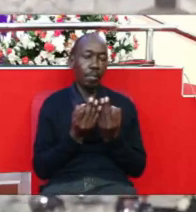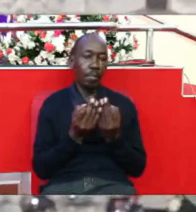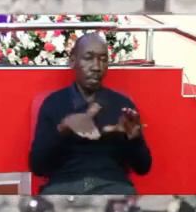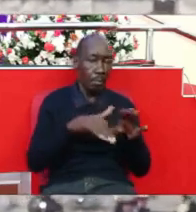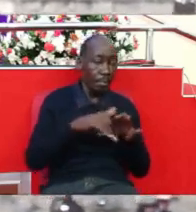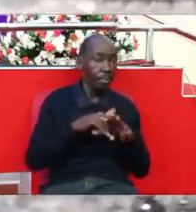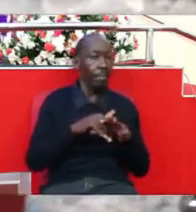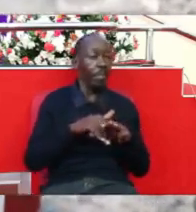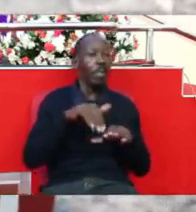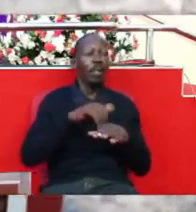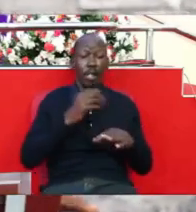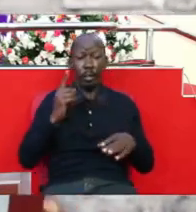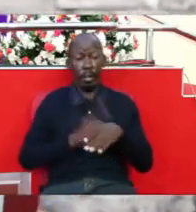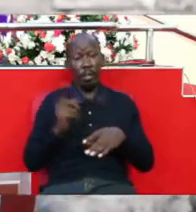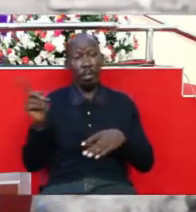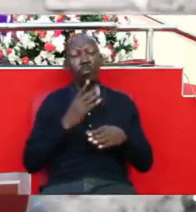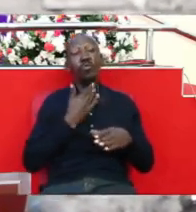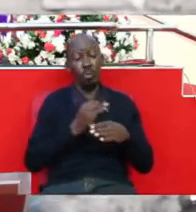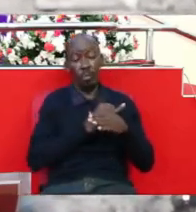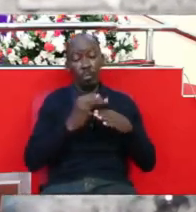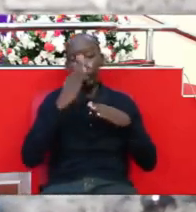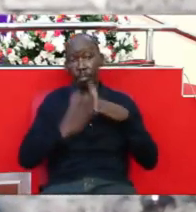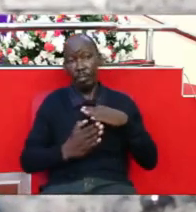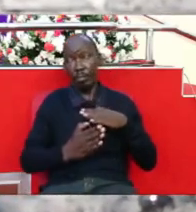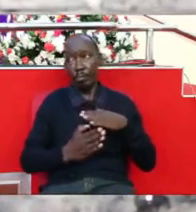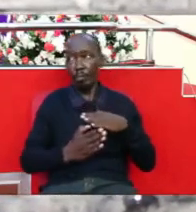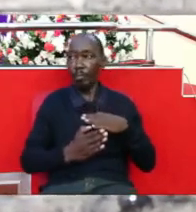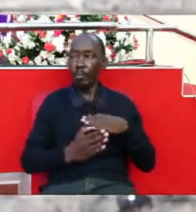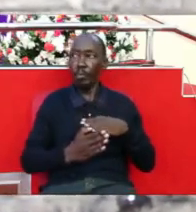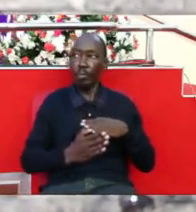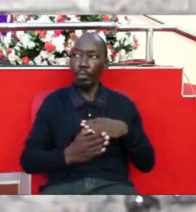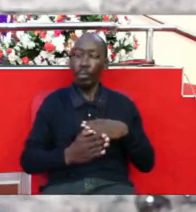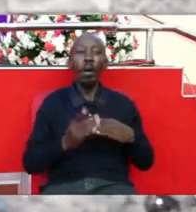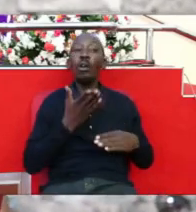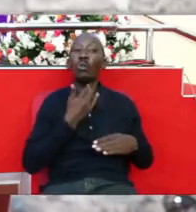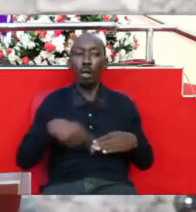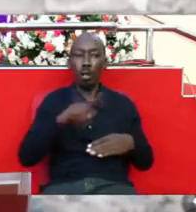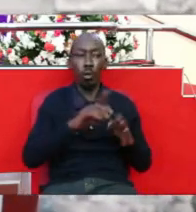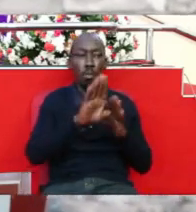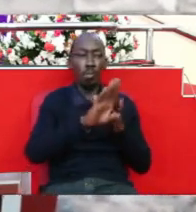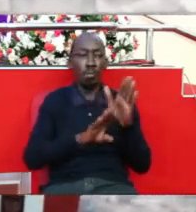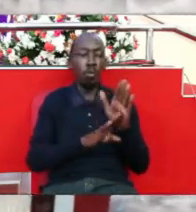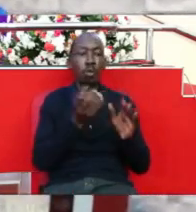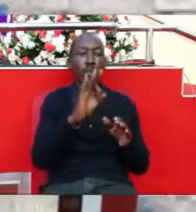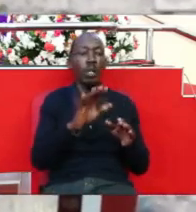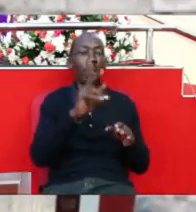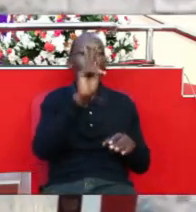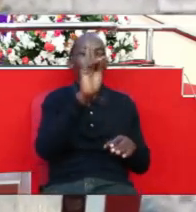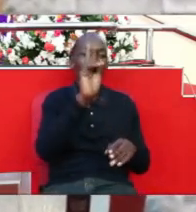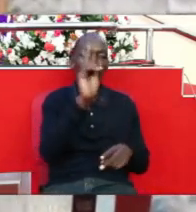In conclusion, as we come to, natukihitimiza, I want us to go to the book of 2 Kings.